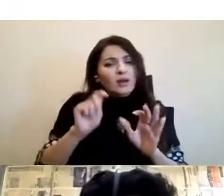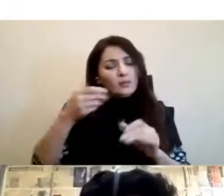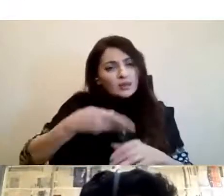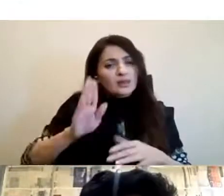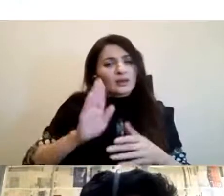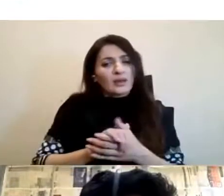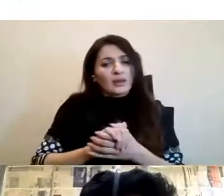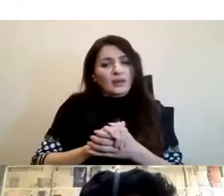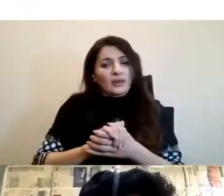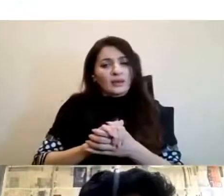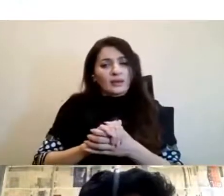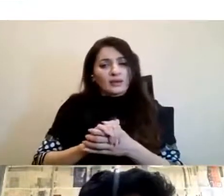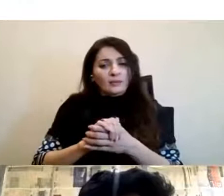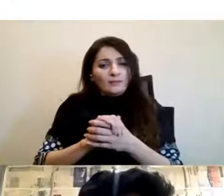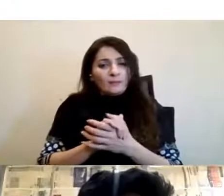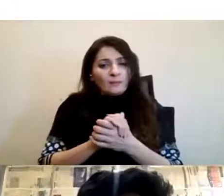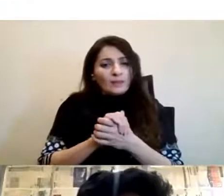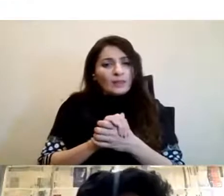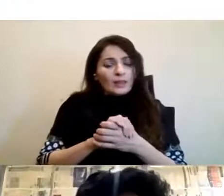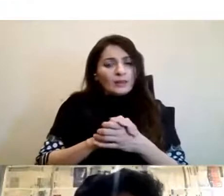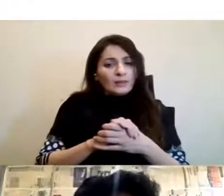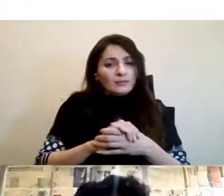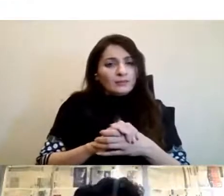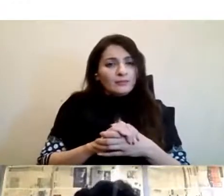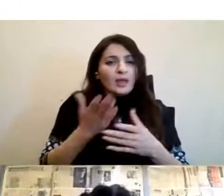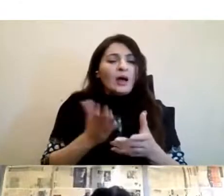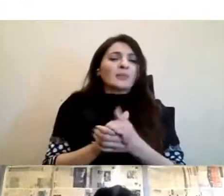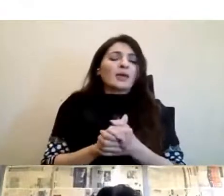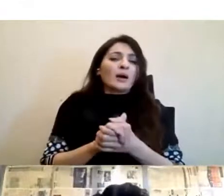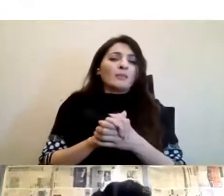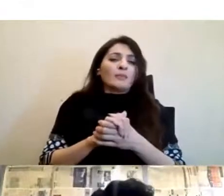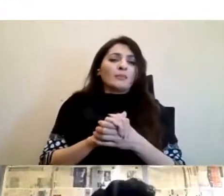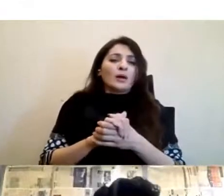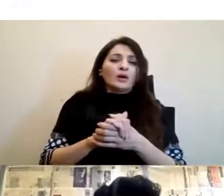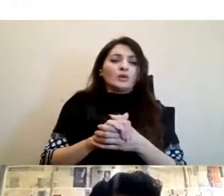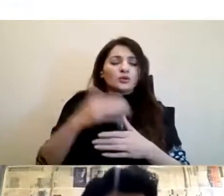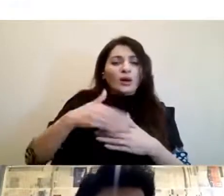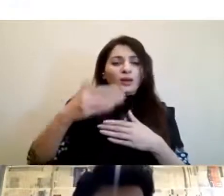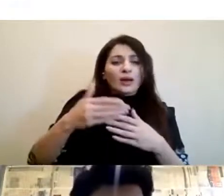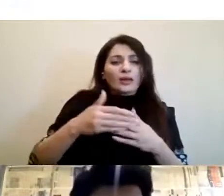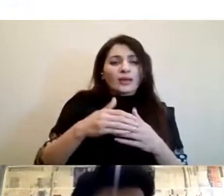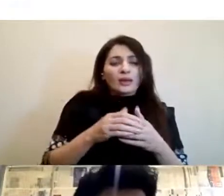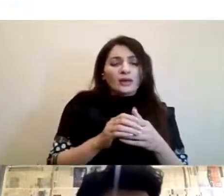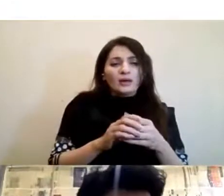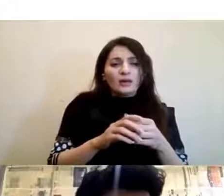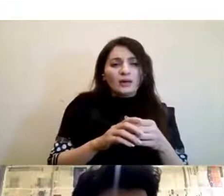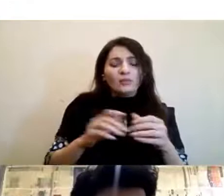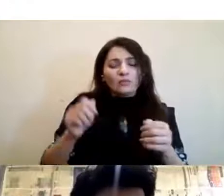called Petralex, which we are localizing the name as well. That's a Russian developer.